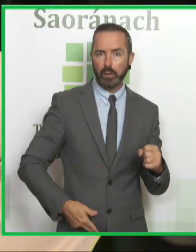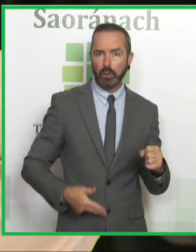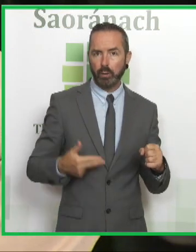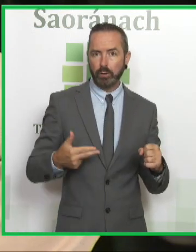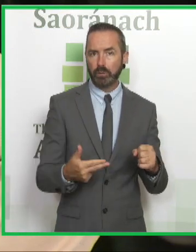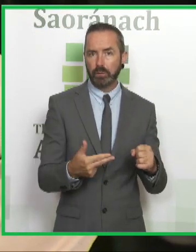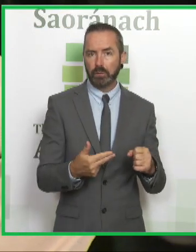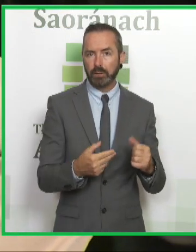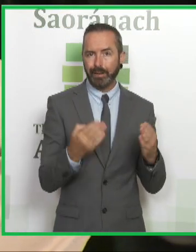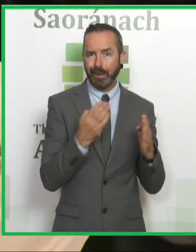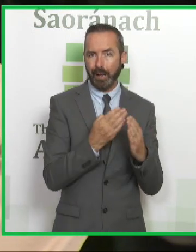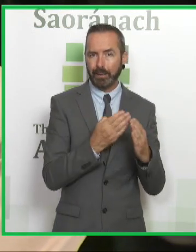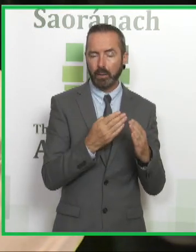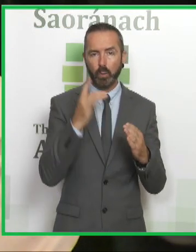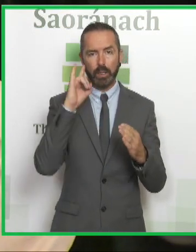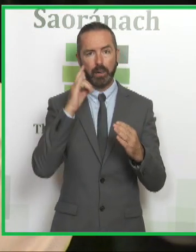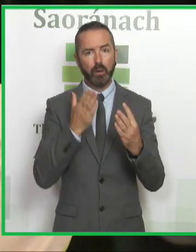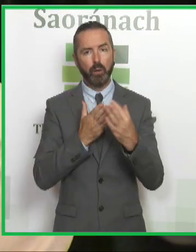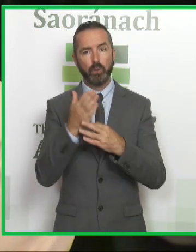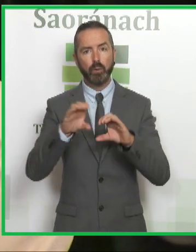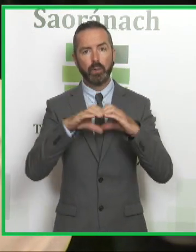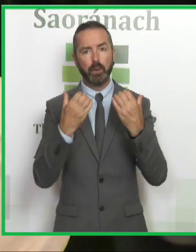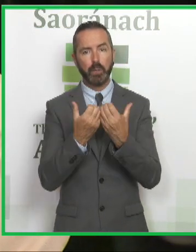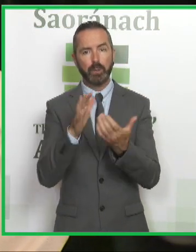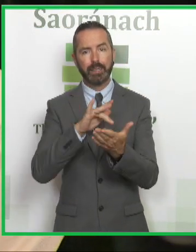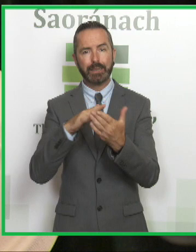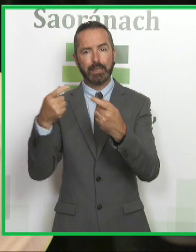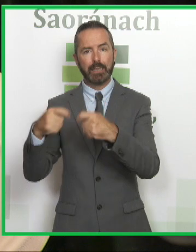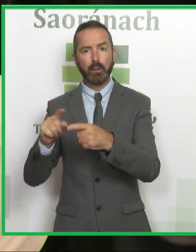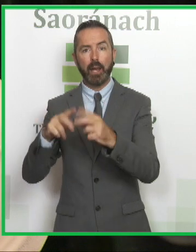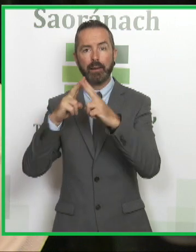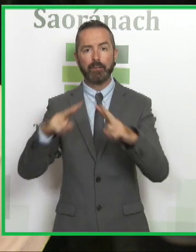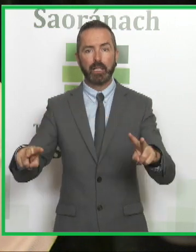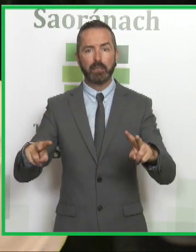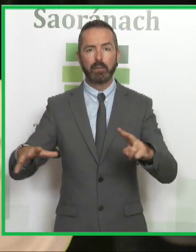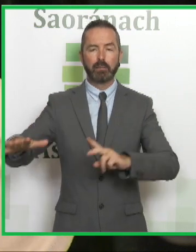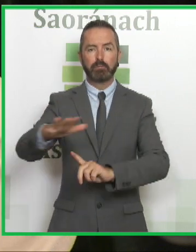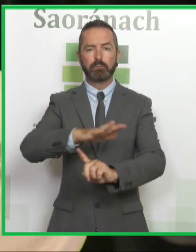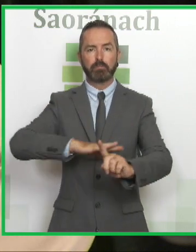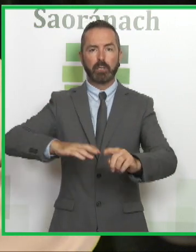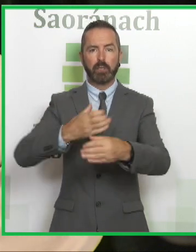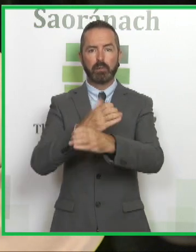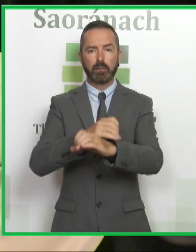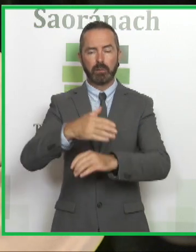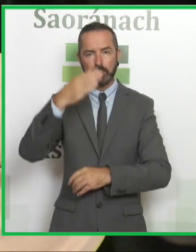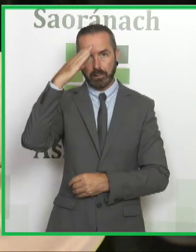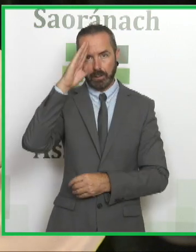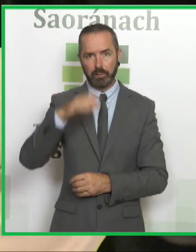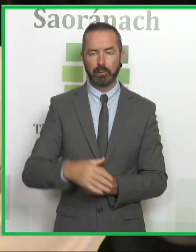We hear this through communities, cities, towns and villages all across the country.